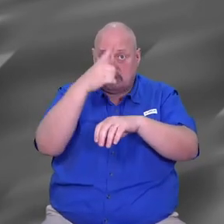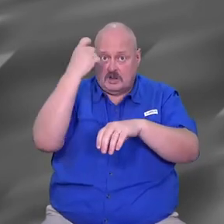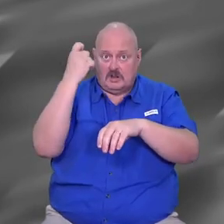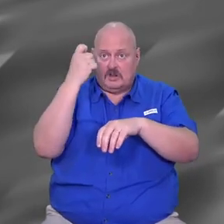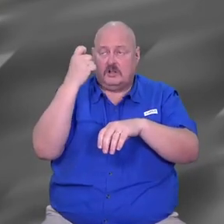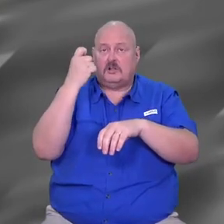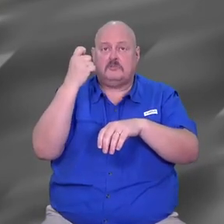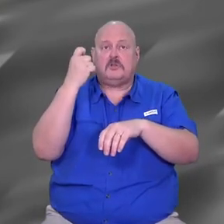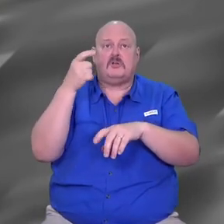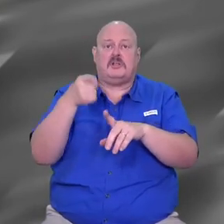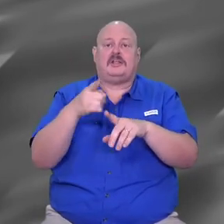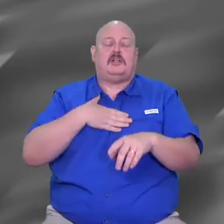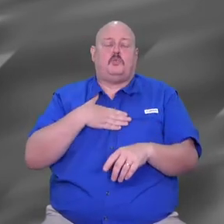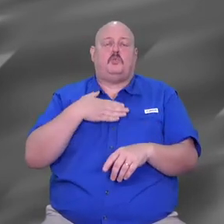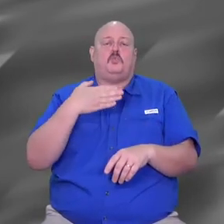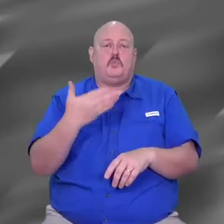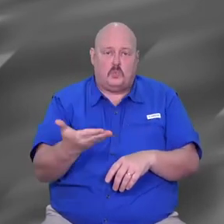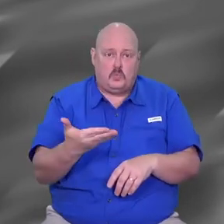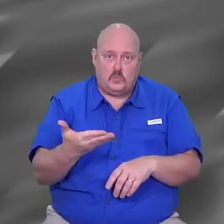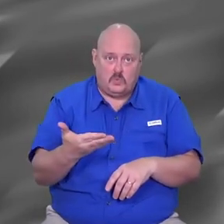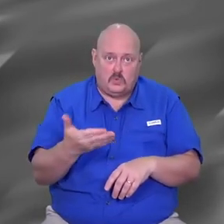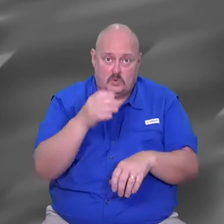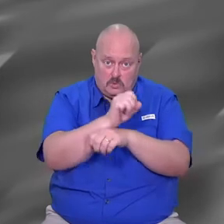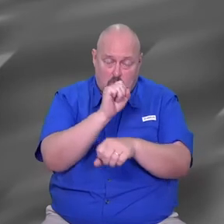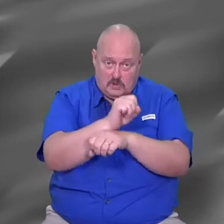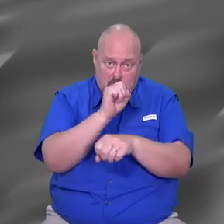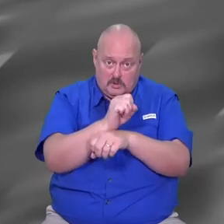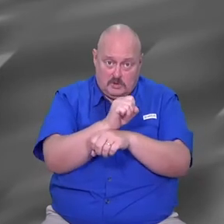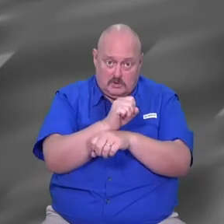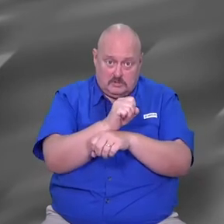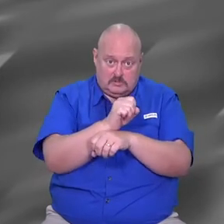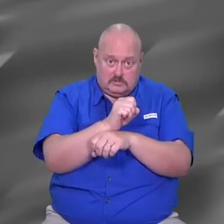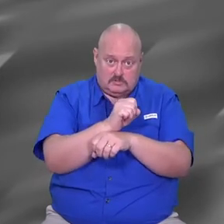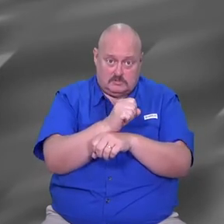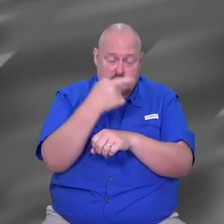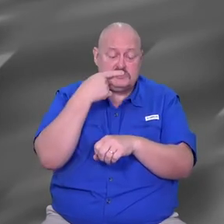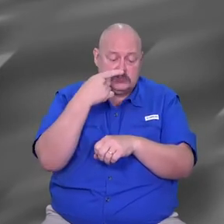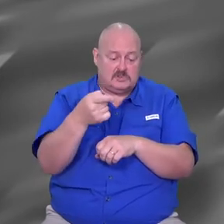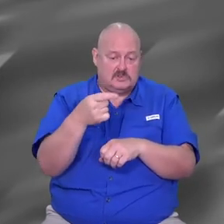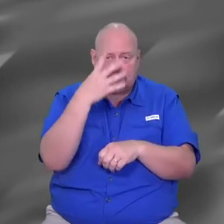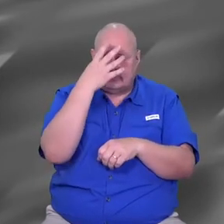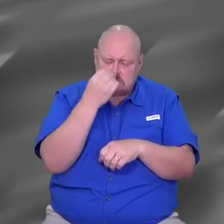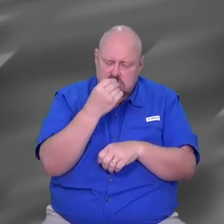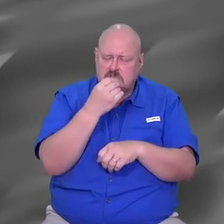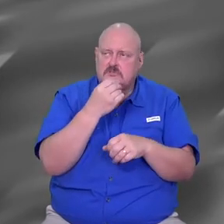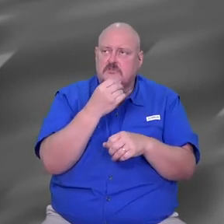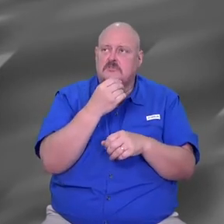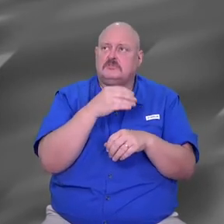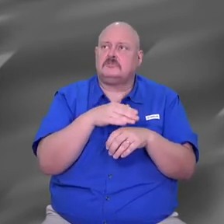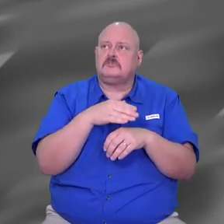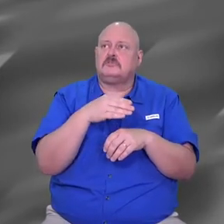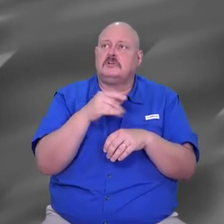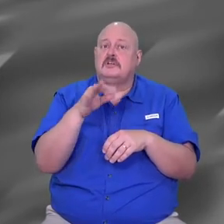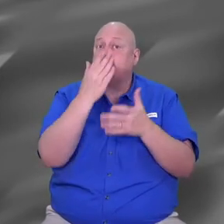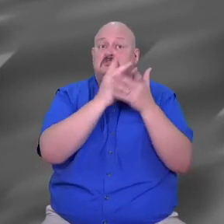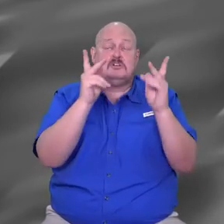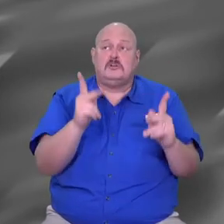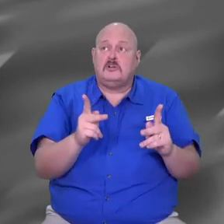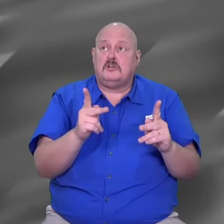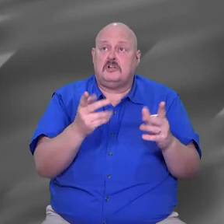so willing to work. Notice what it says, a little sleep, a little slumber, a little folding in. If someone